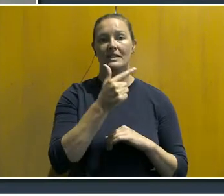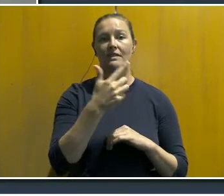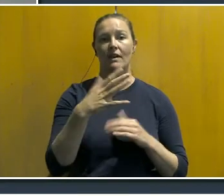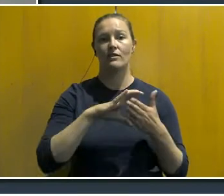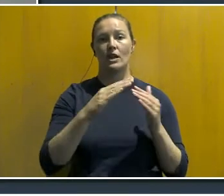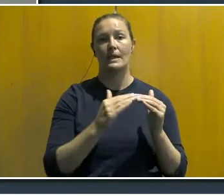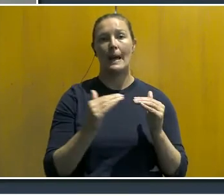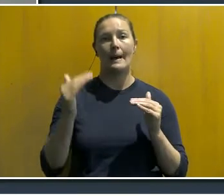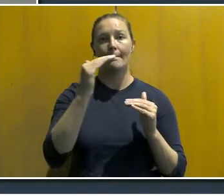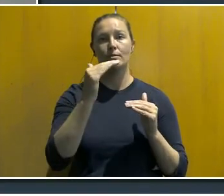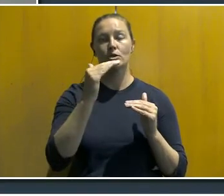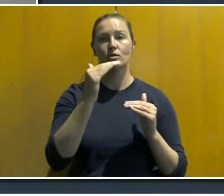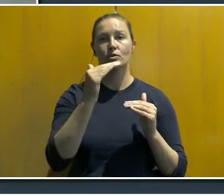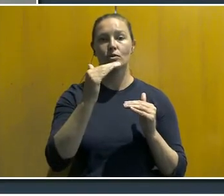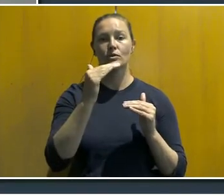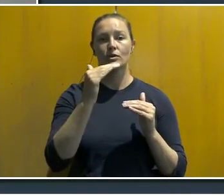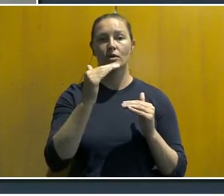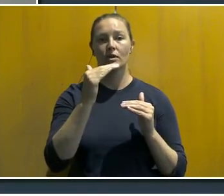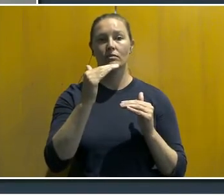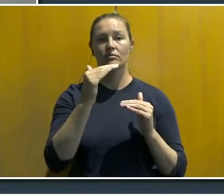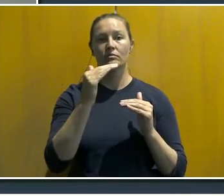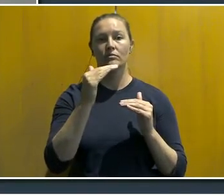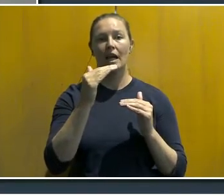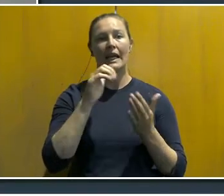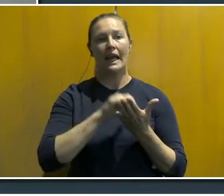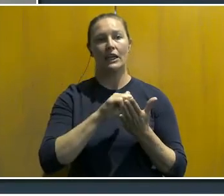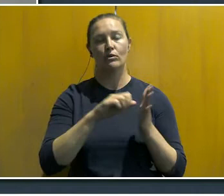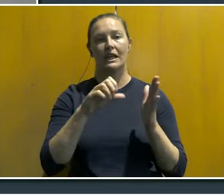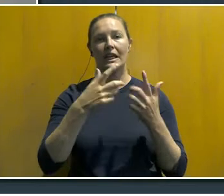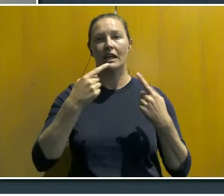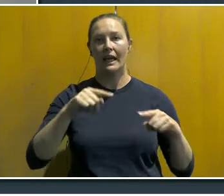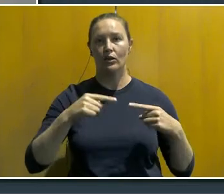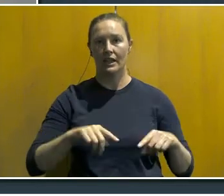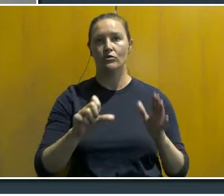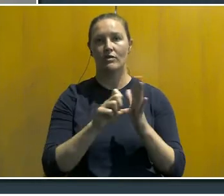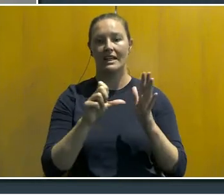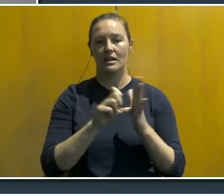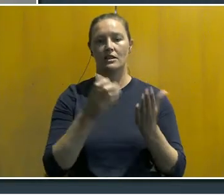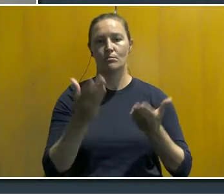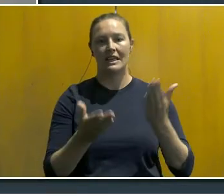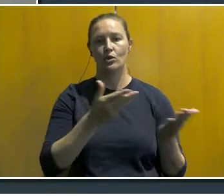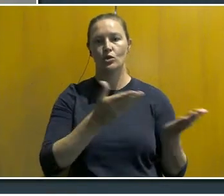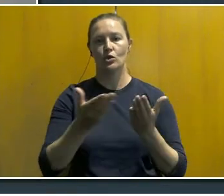$375 to an accurately calculated rate based on all fixed services for all households. We certainly